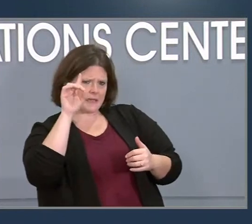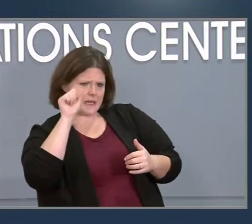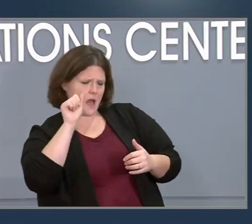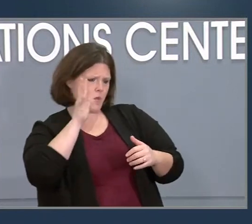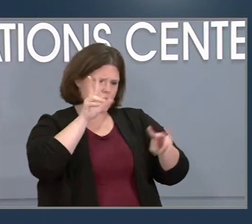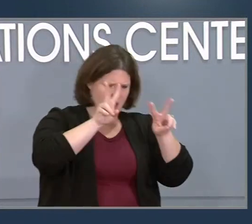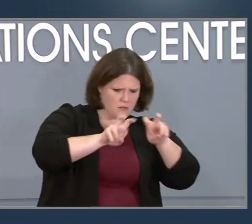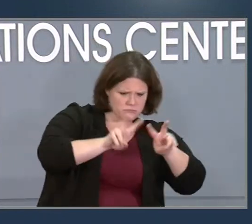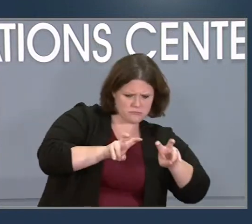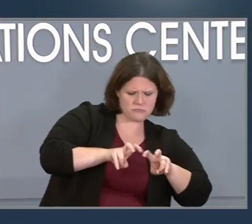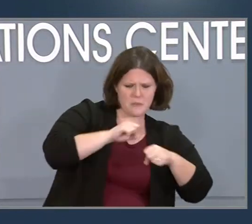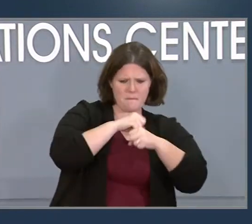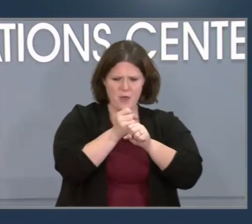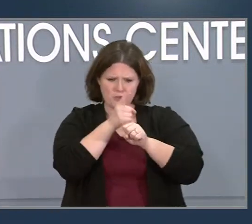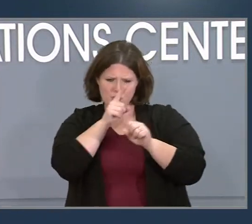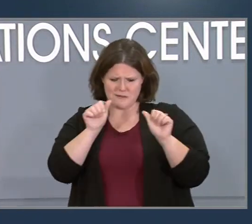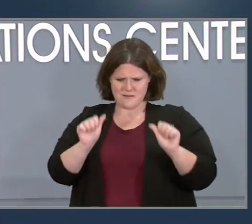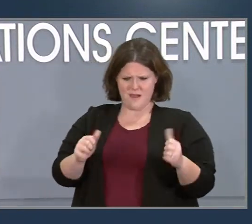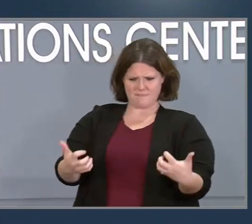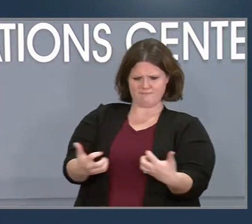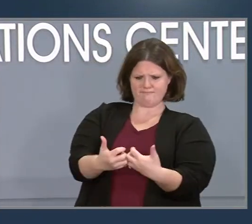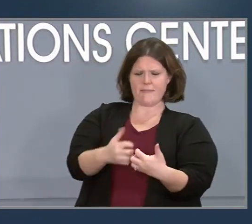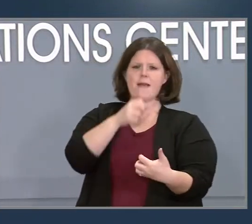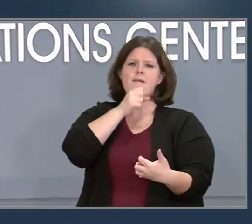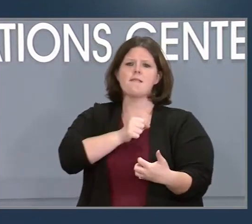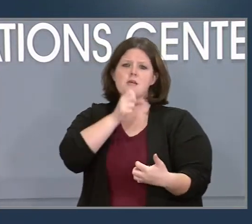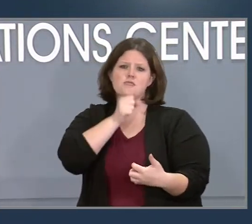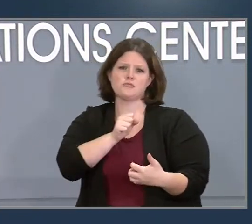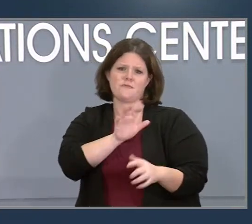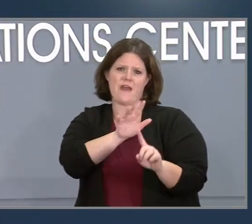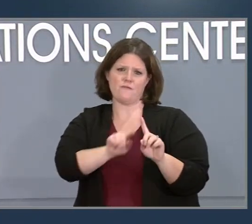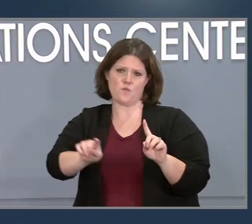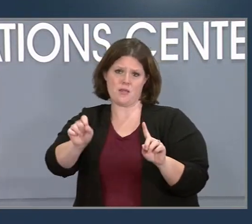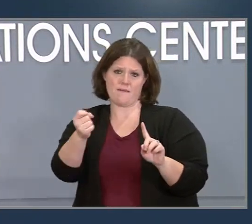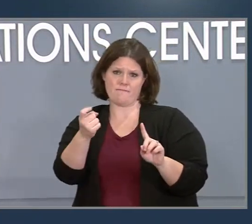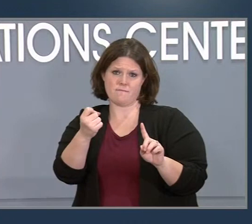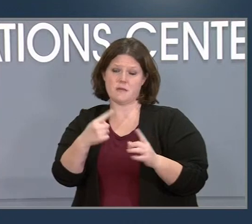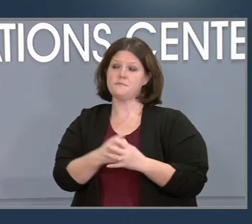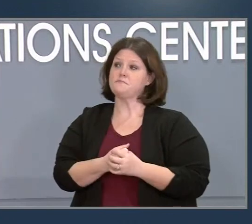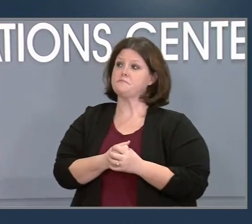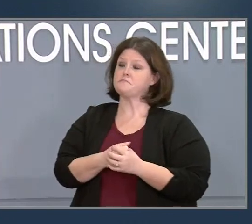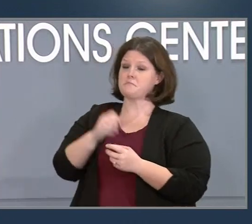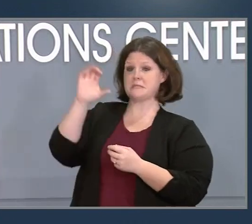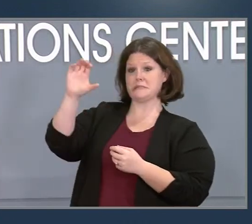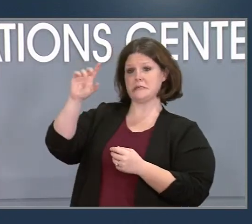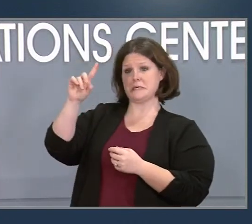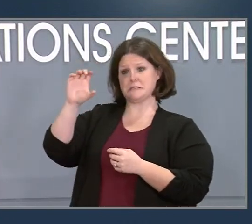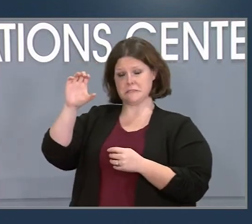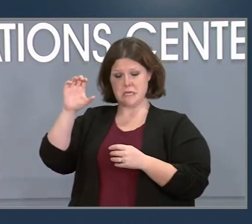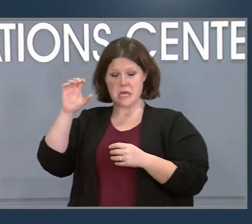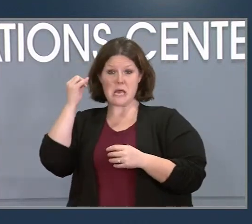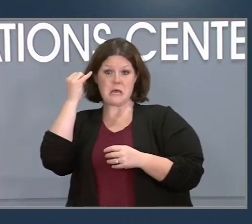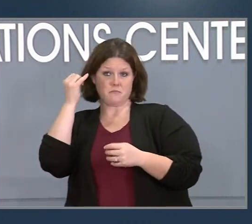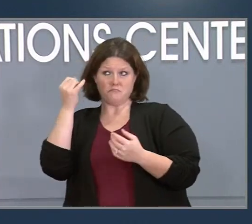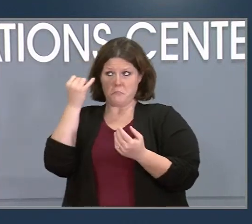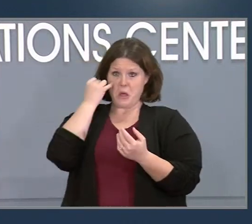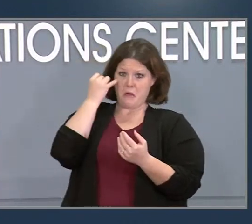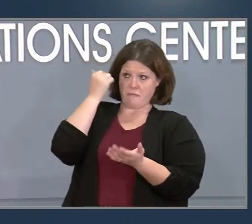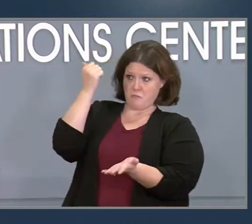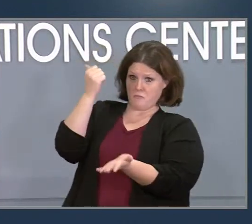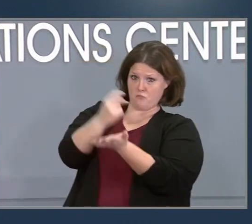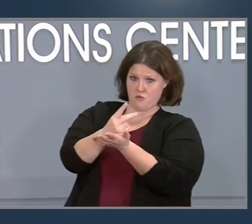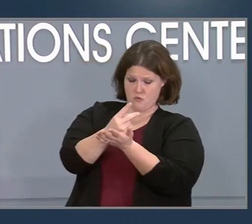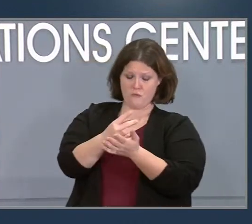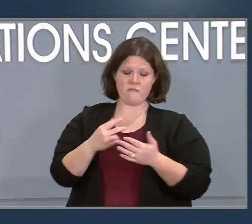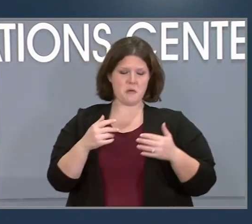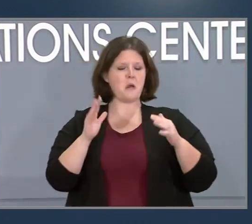are safe and effective for children. Fortunately, once the CDC does recommend vaccines for 5 to 11-year-olds, there'll be